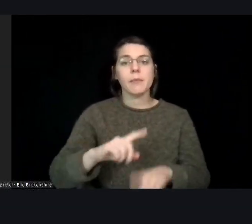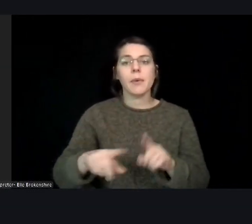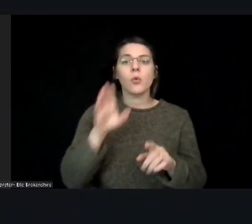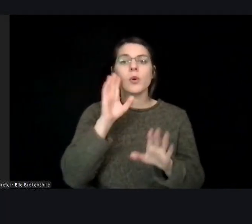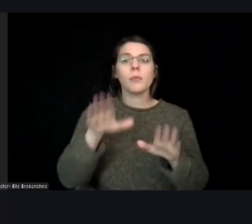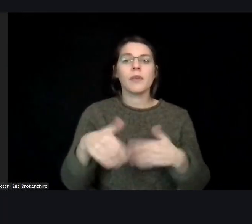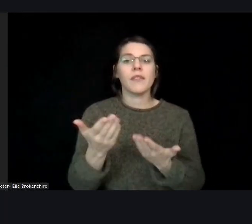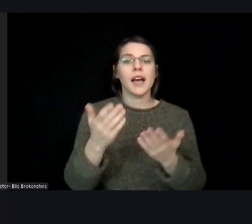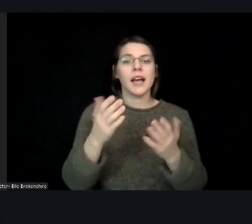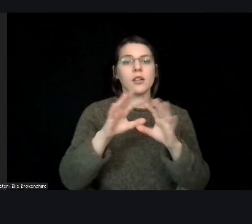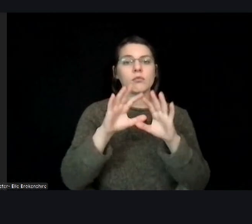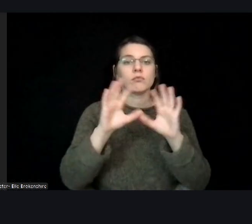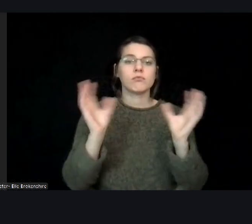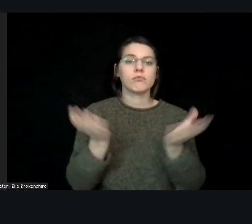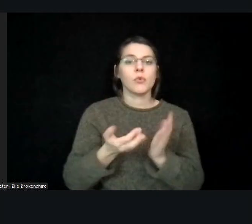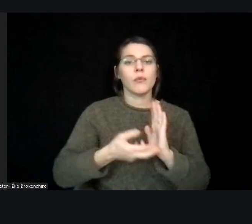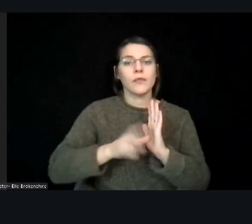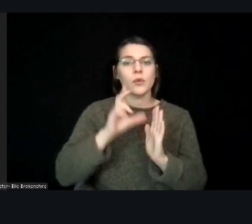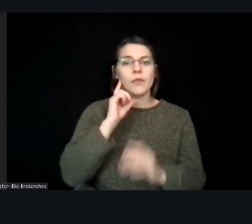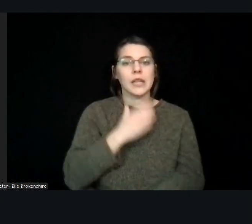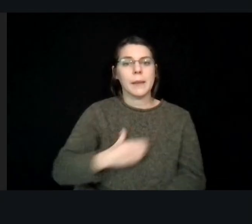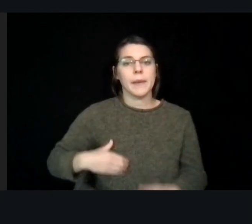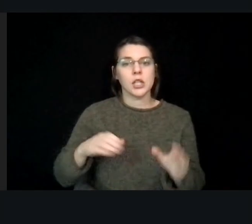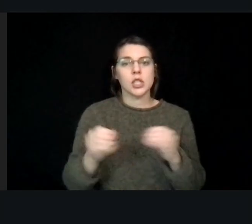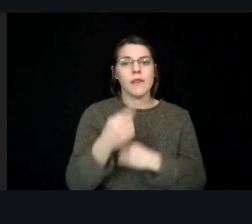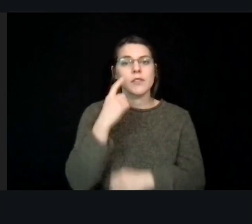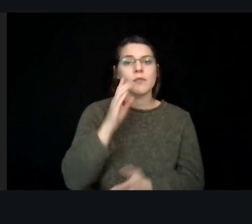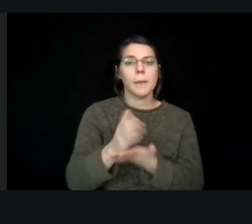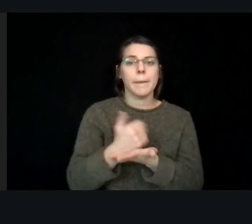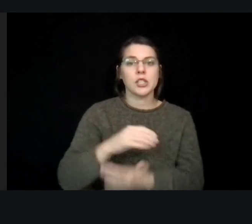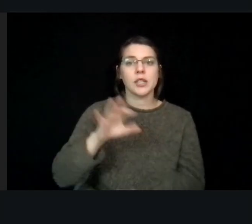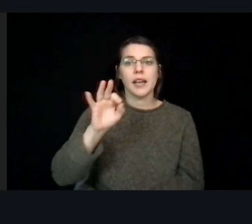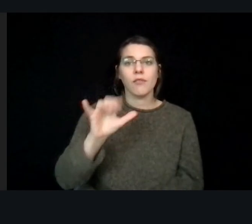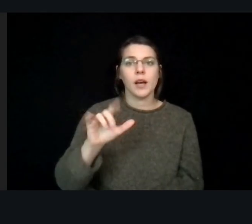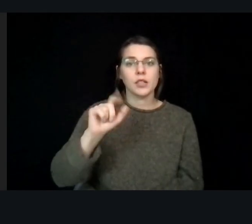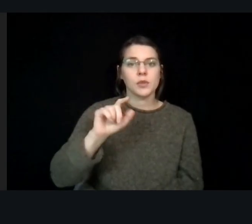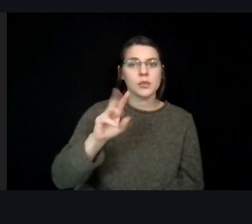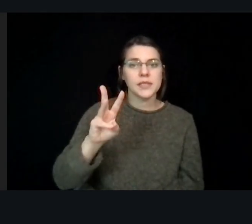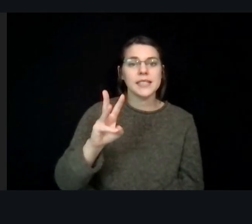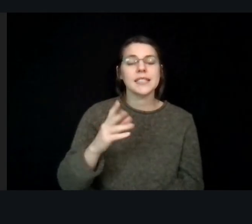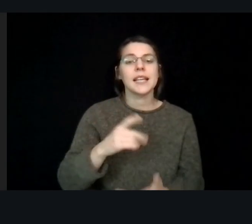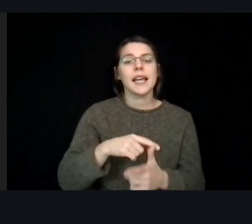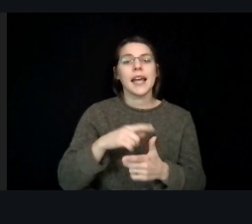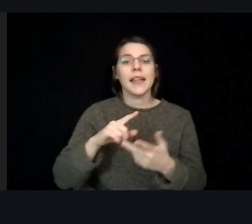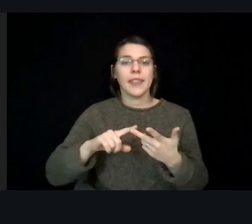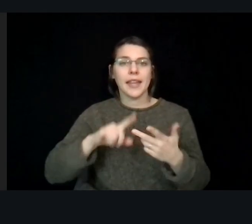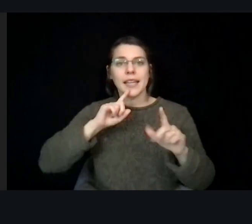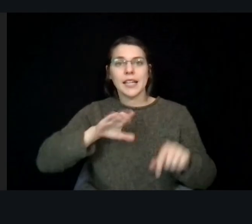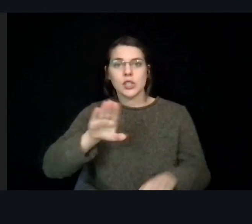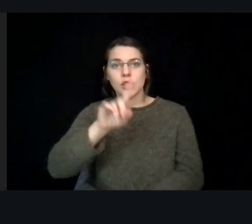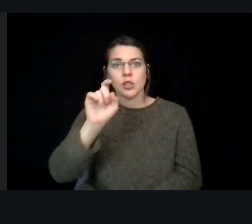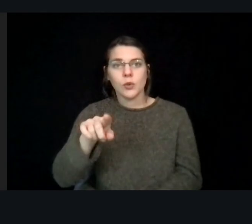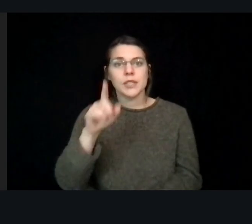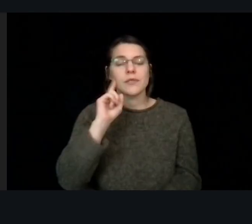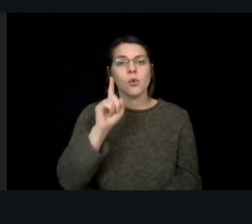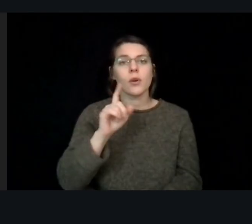for FY26, and then of course we're here to answer any questions that you all might have on the Mayor's Office budget.